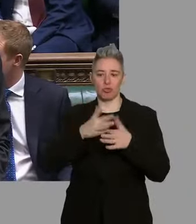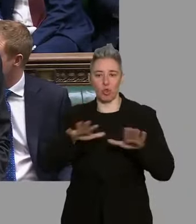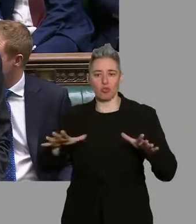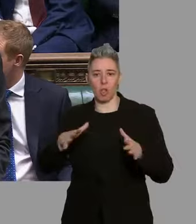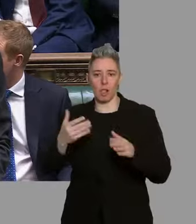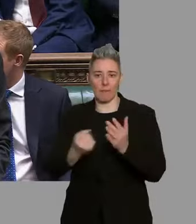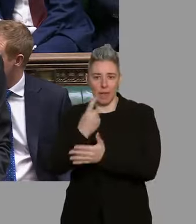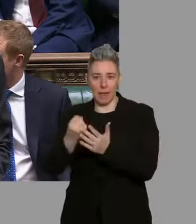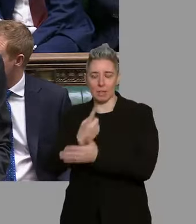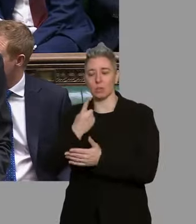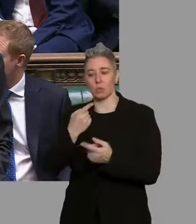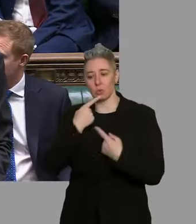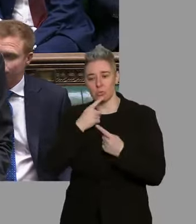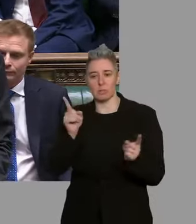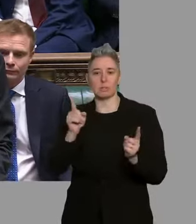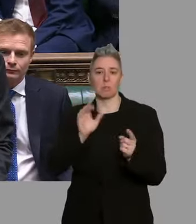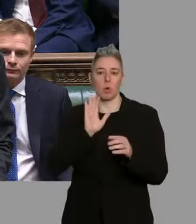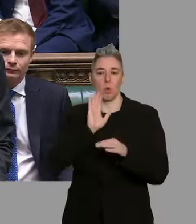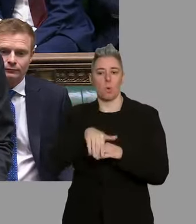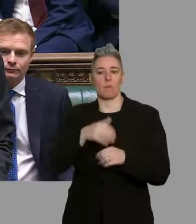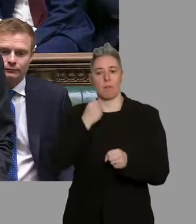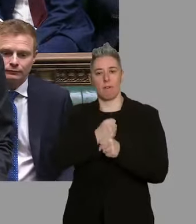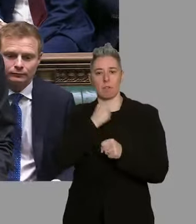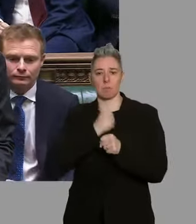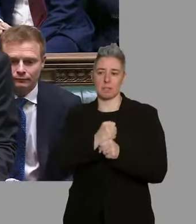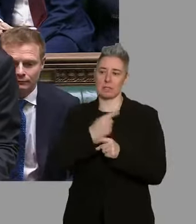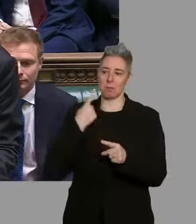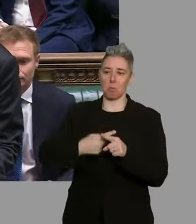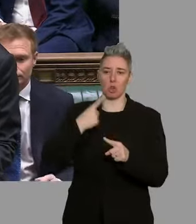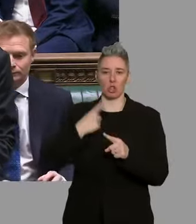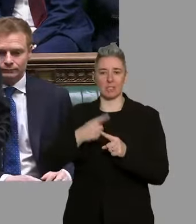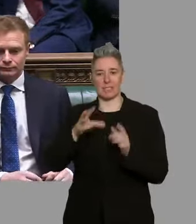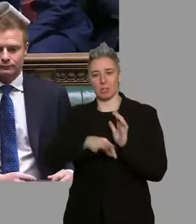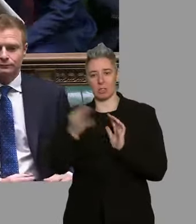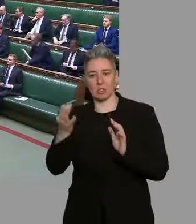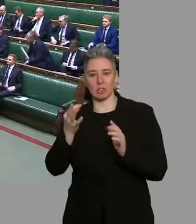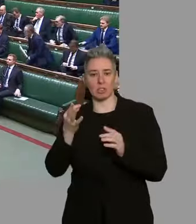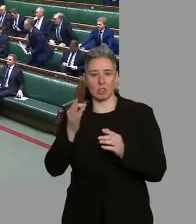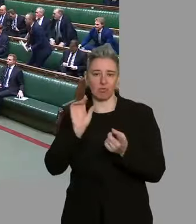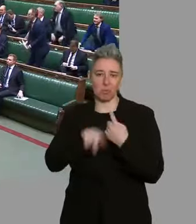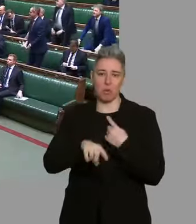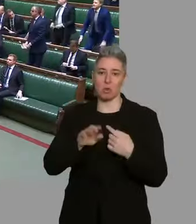contingency response to the recent confirmation of foot and mouth disease in Germany.